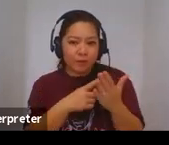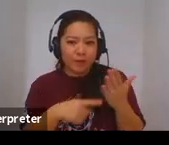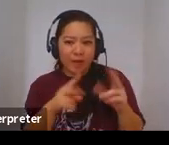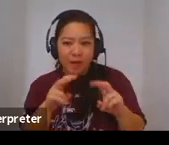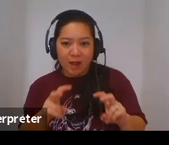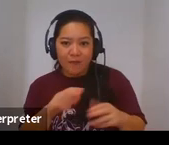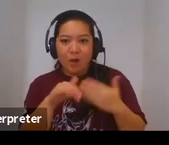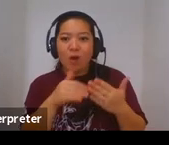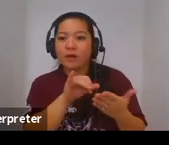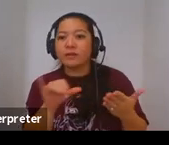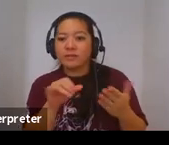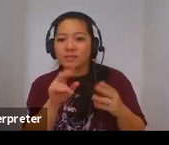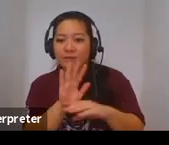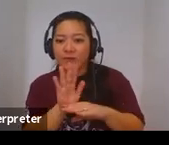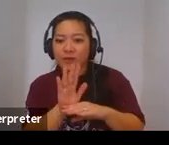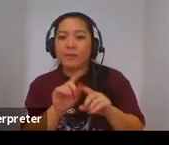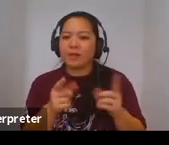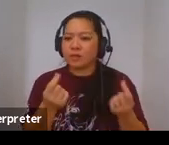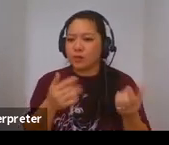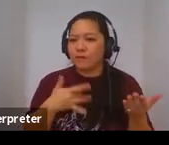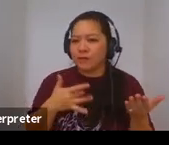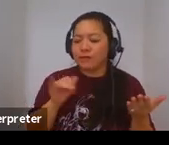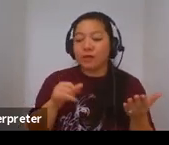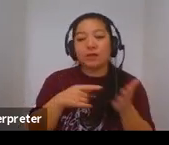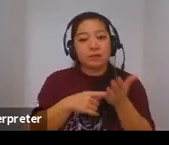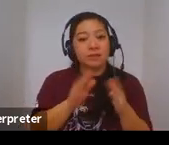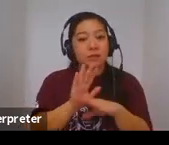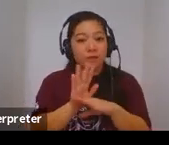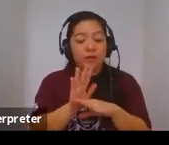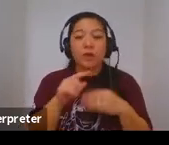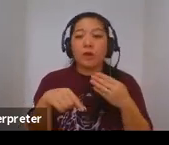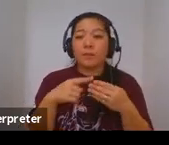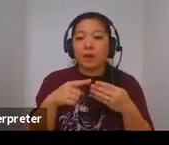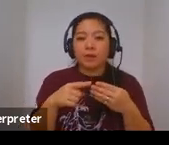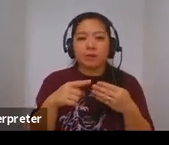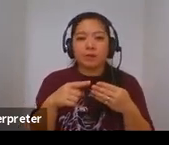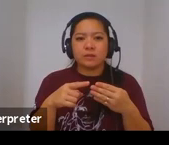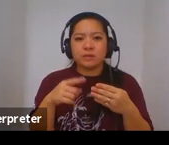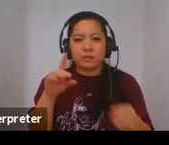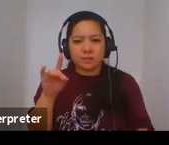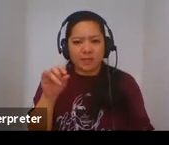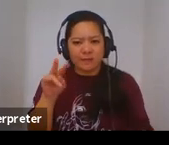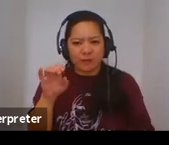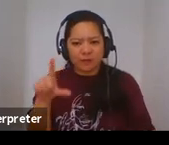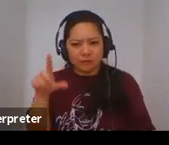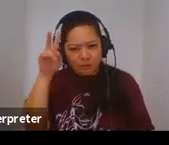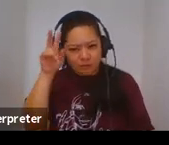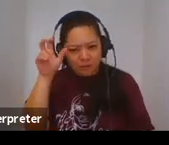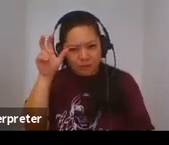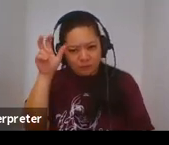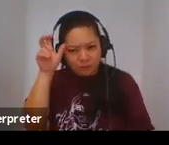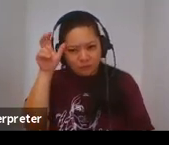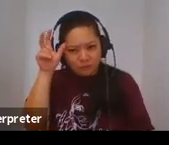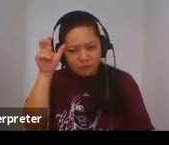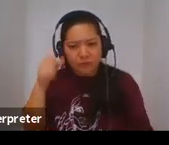all of these. But I do feel like this video about the devil's advocate and looking at sexual assault